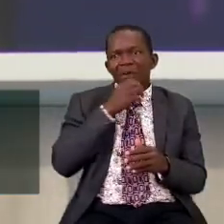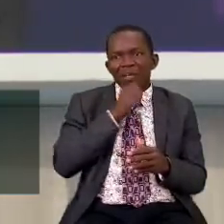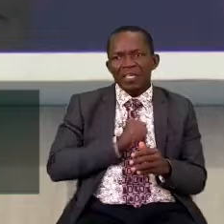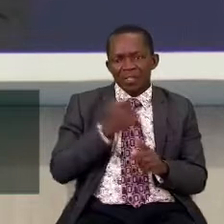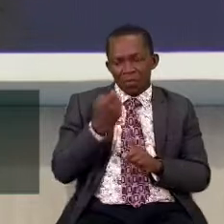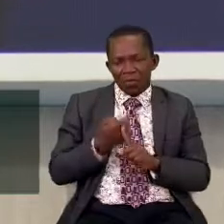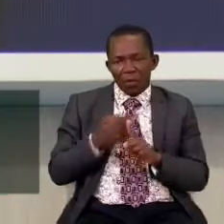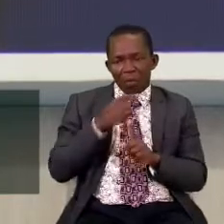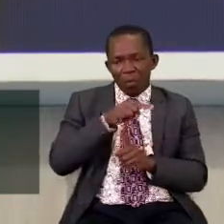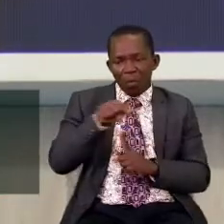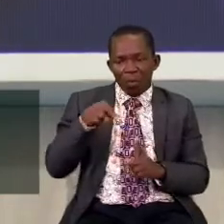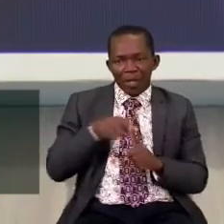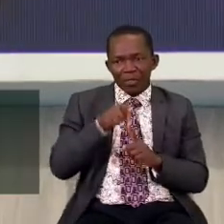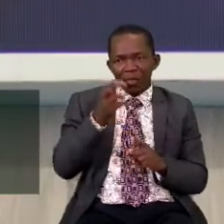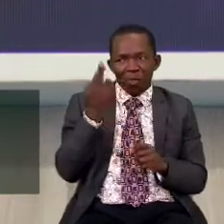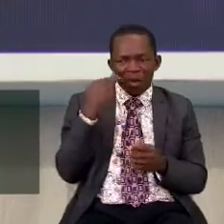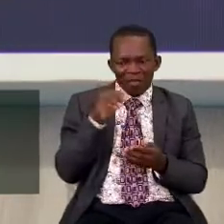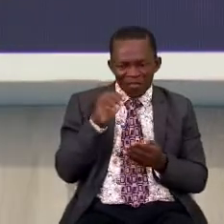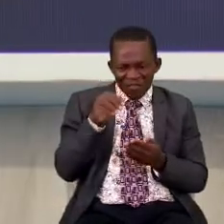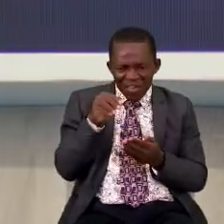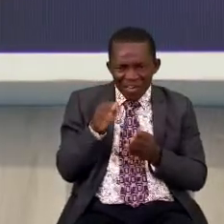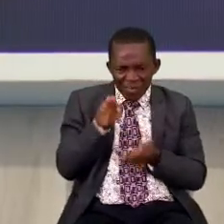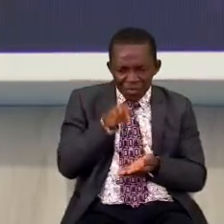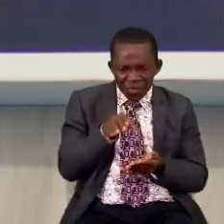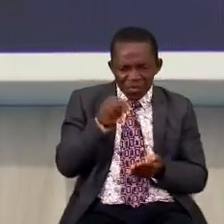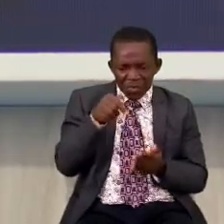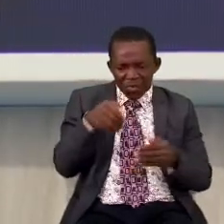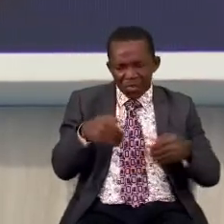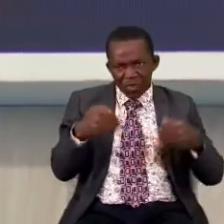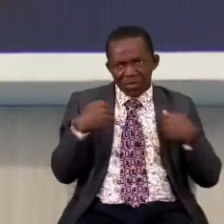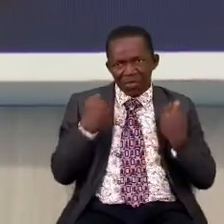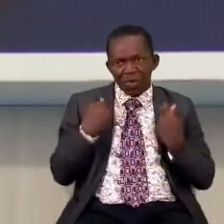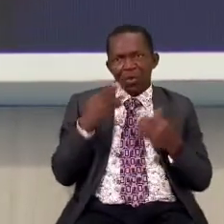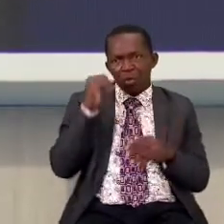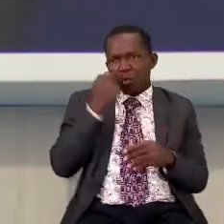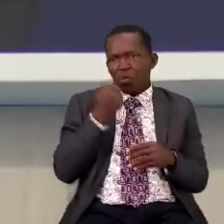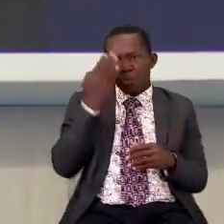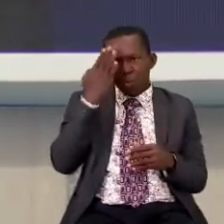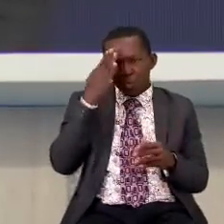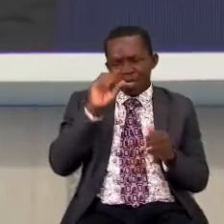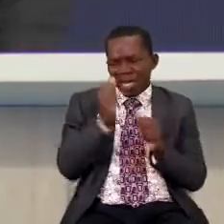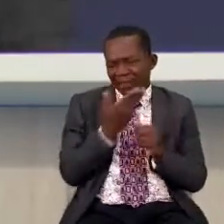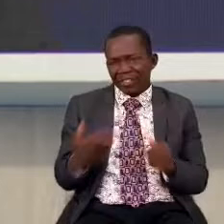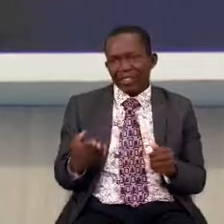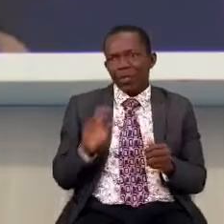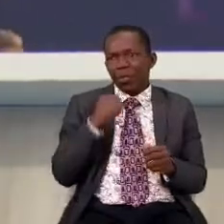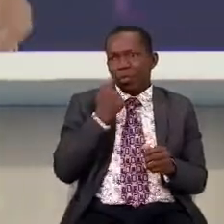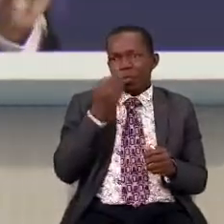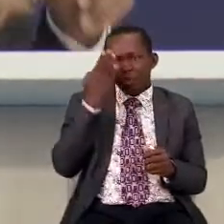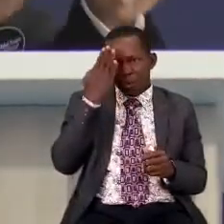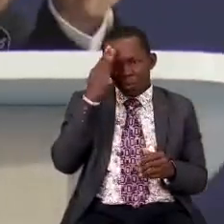will be at a particular period, in a particular year, and what you will do, and where he will send you